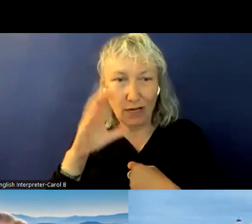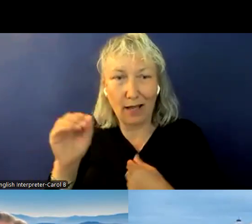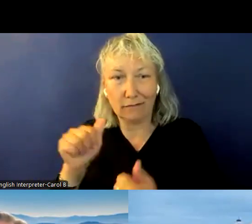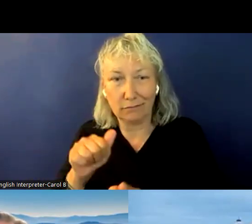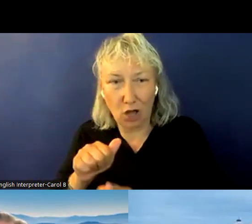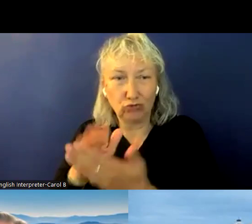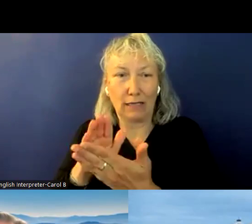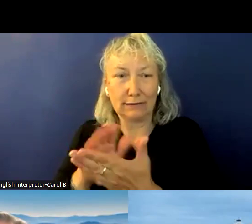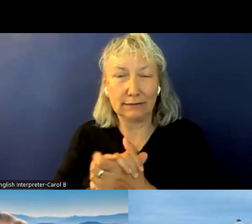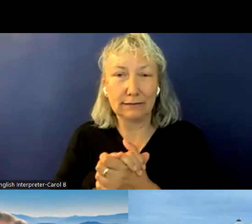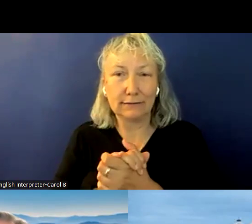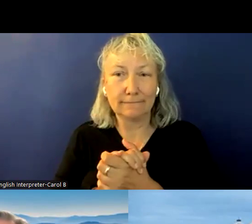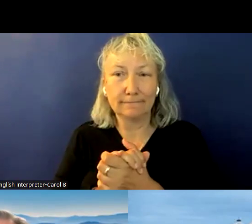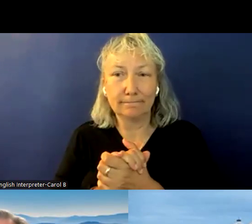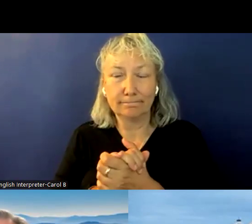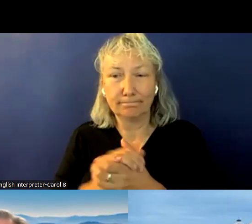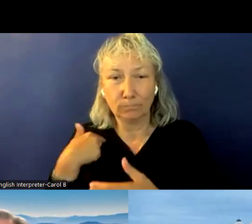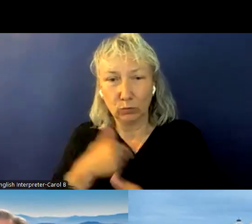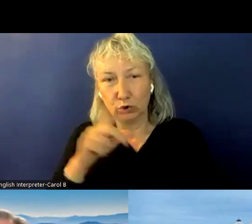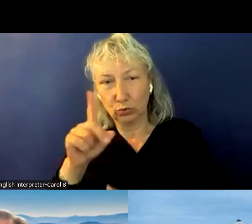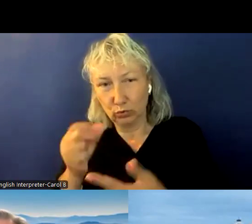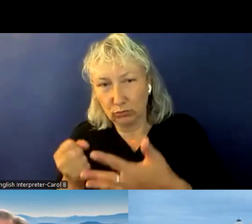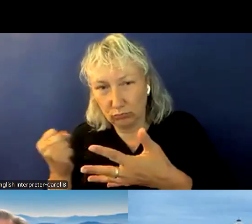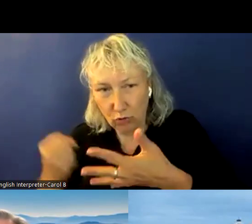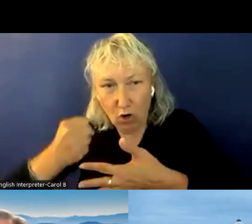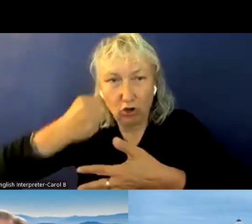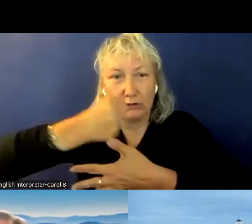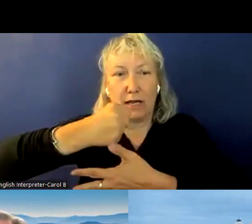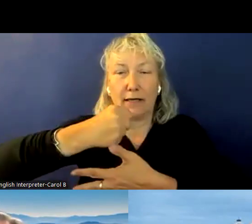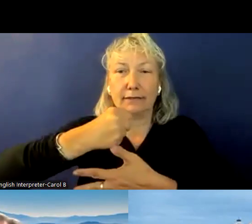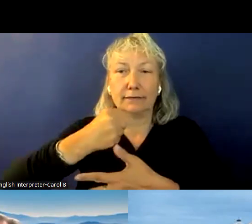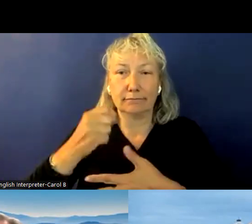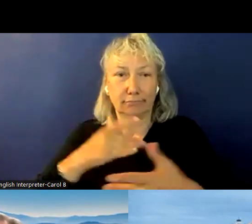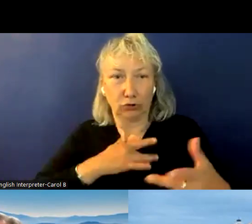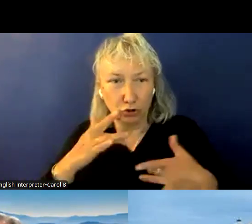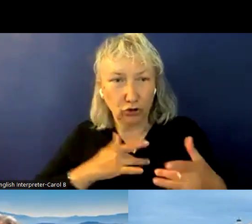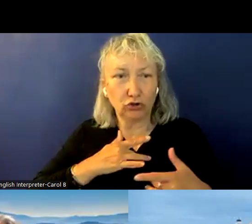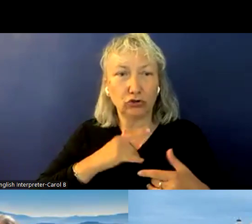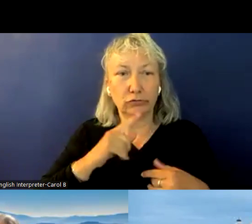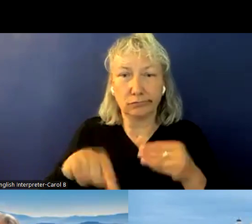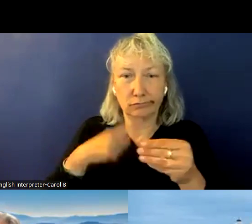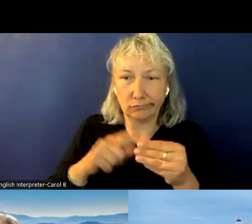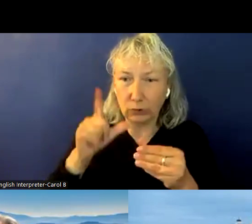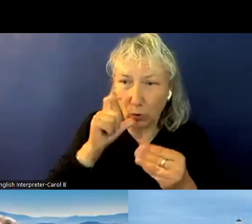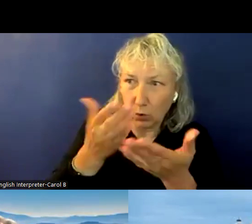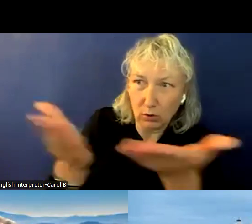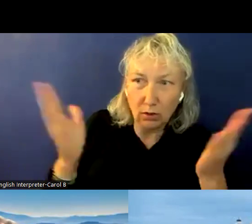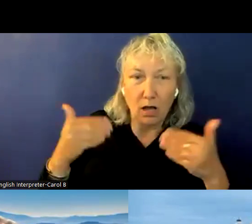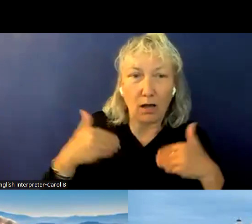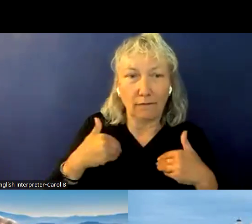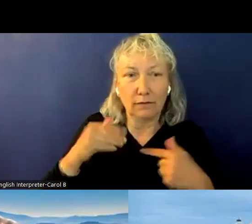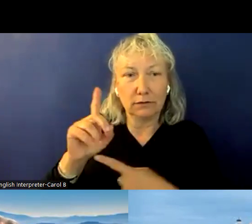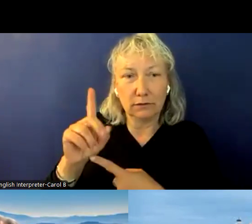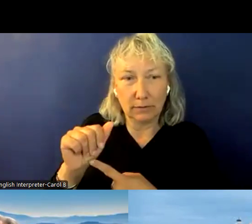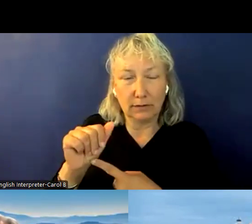needs and concerns of individuals with disabilities as they